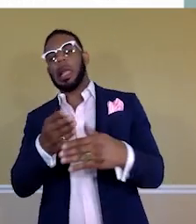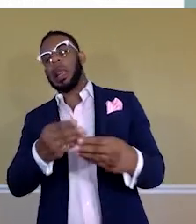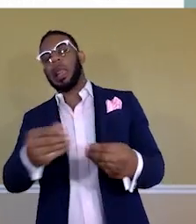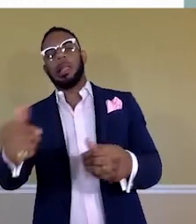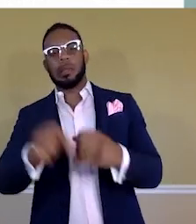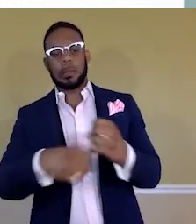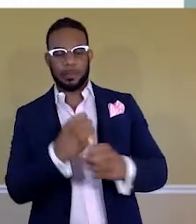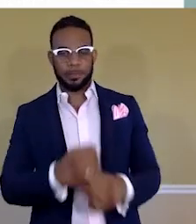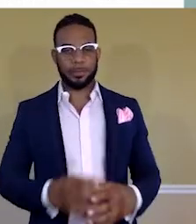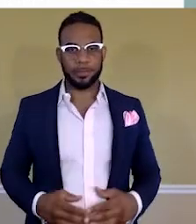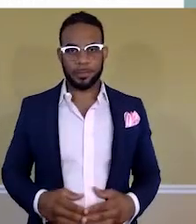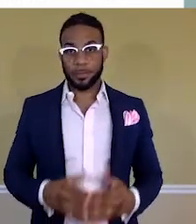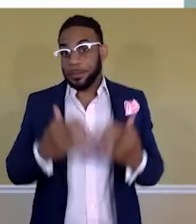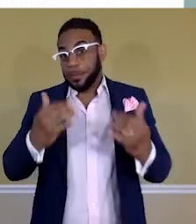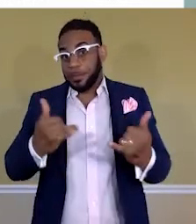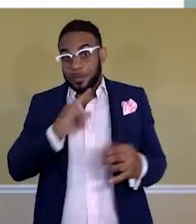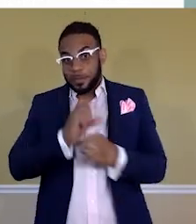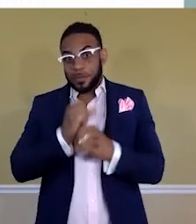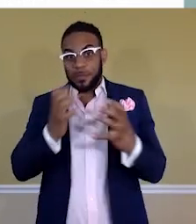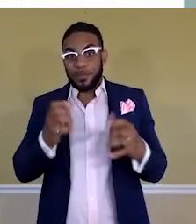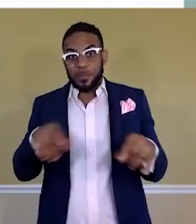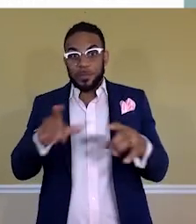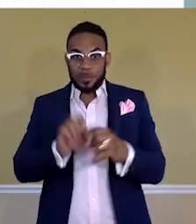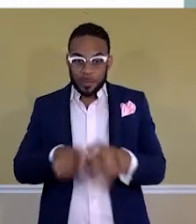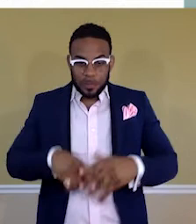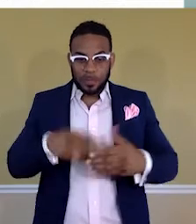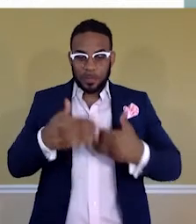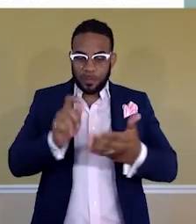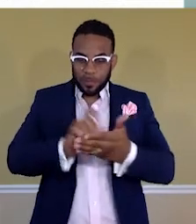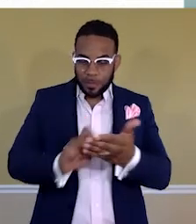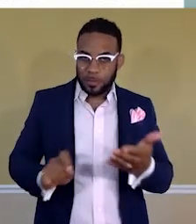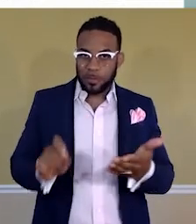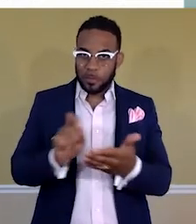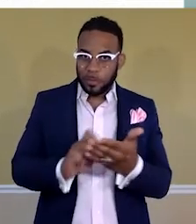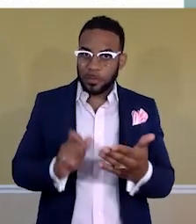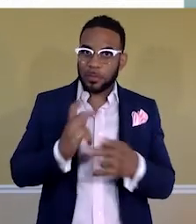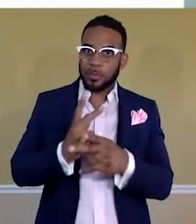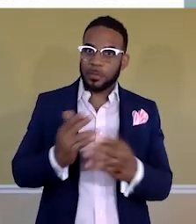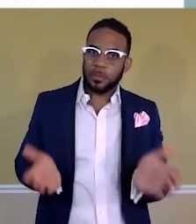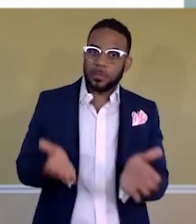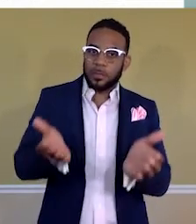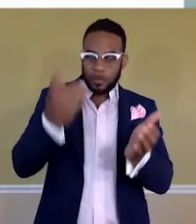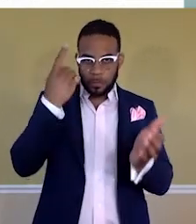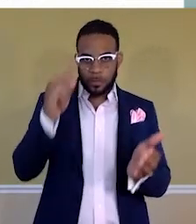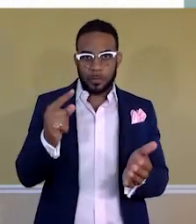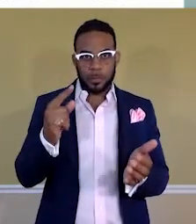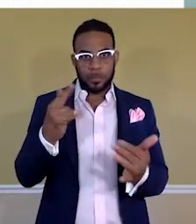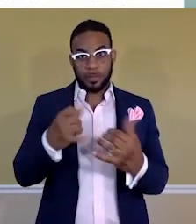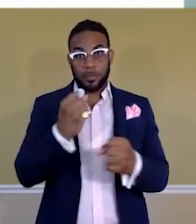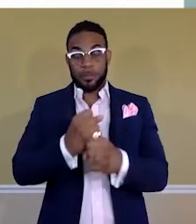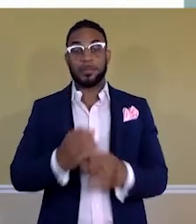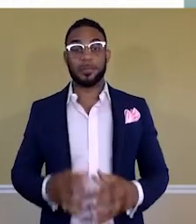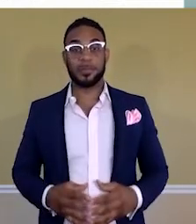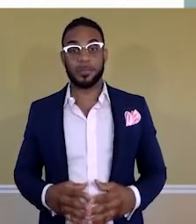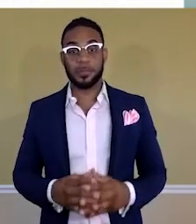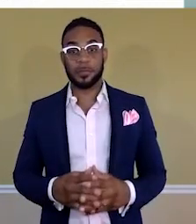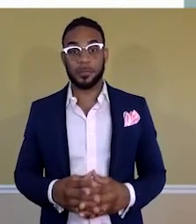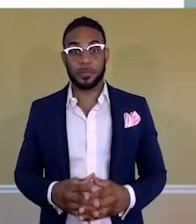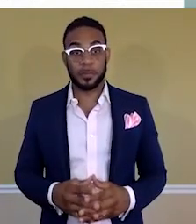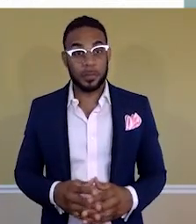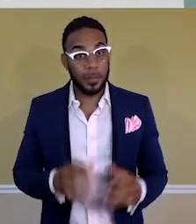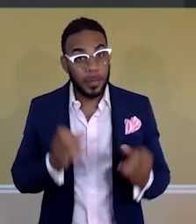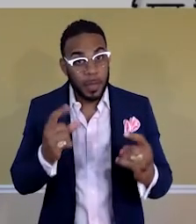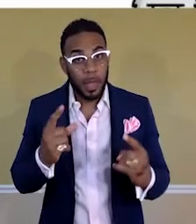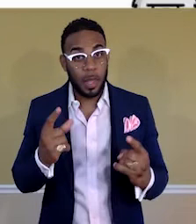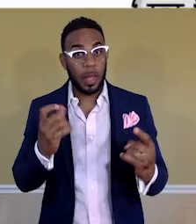year. Today I definitely want you to get started with journaling and keep it up for the year. And a